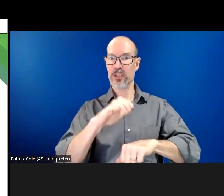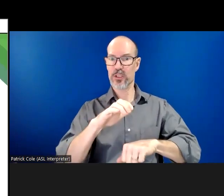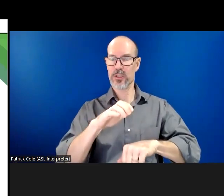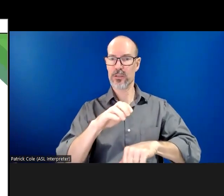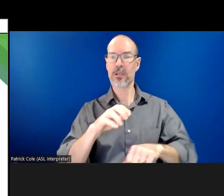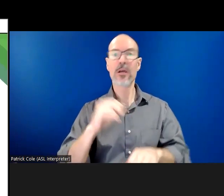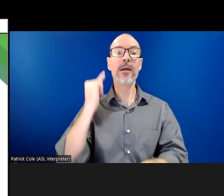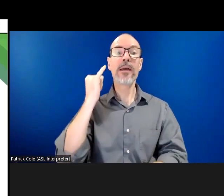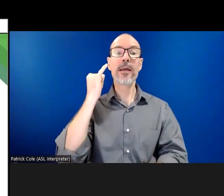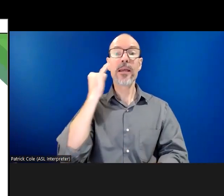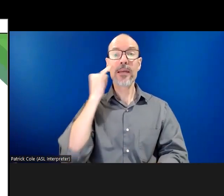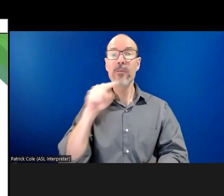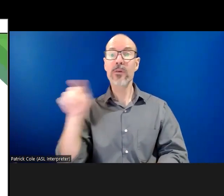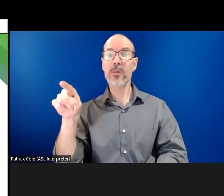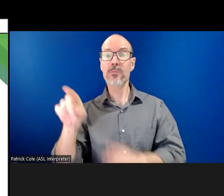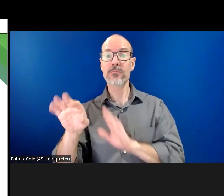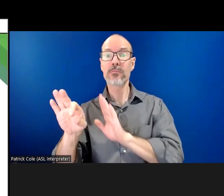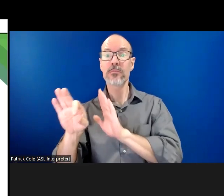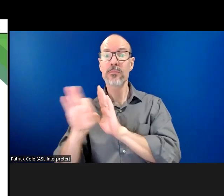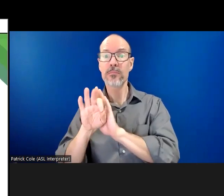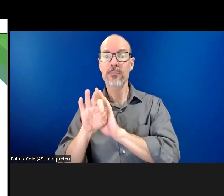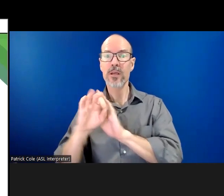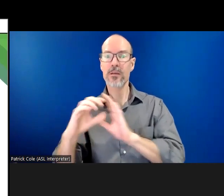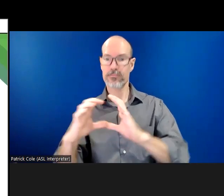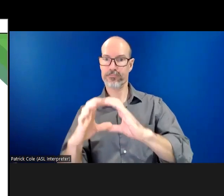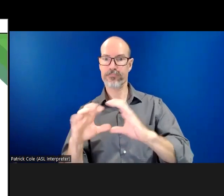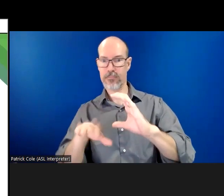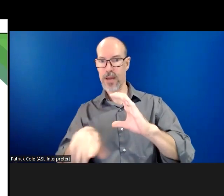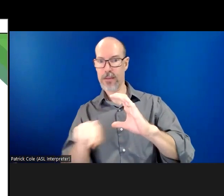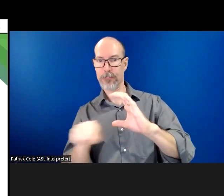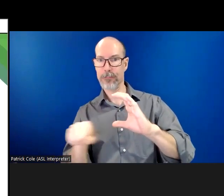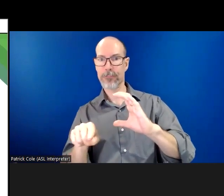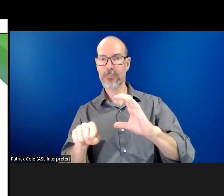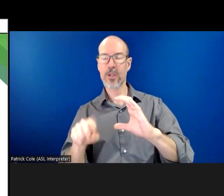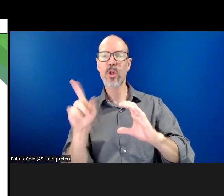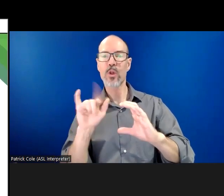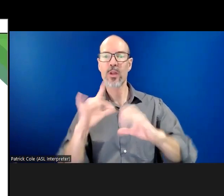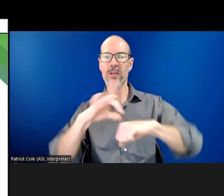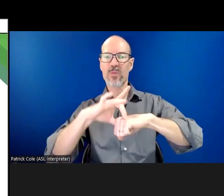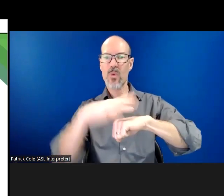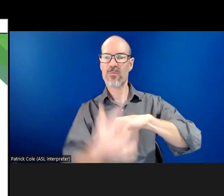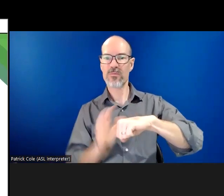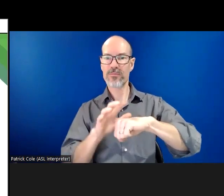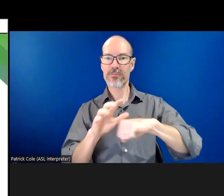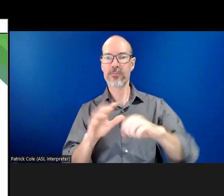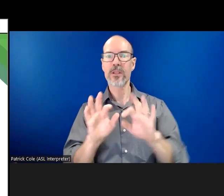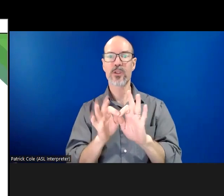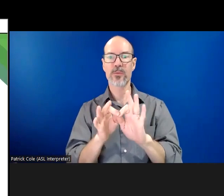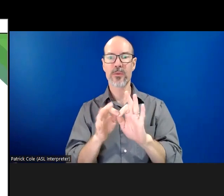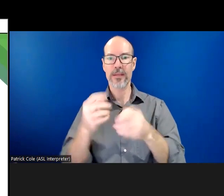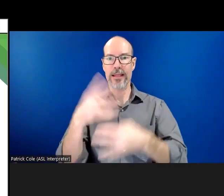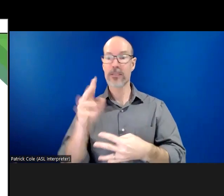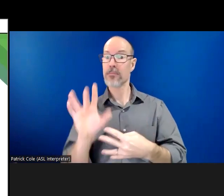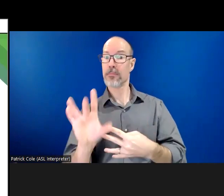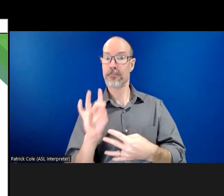able to select your channel by clicking on the globe icon at the bottom of your Zoom control panel. If you're making